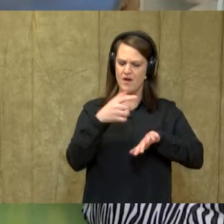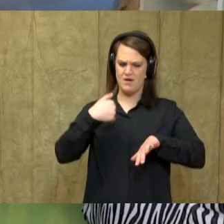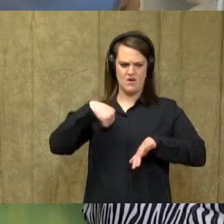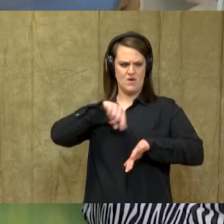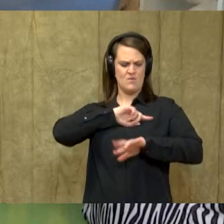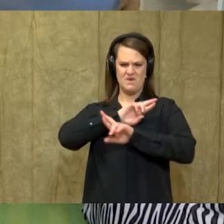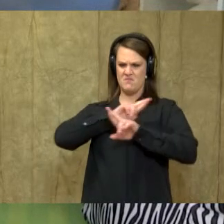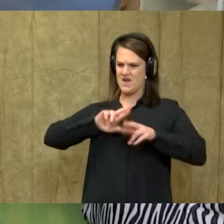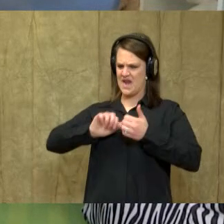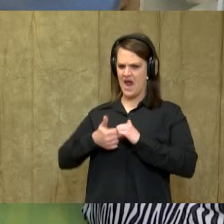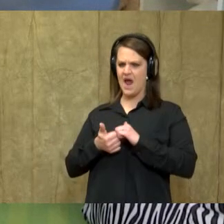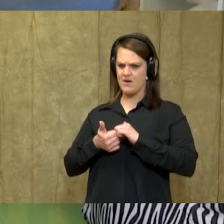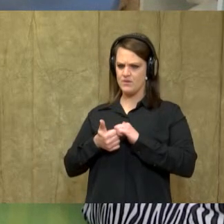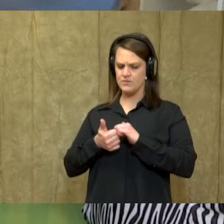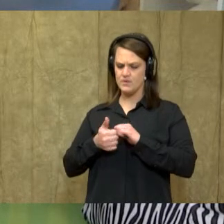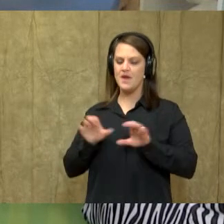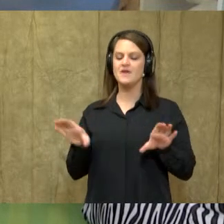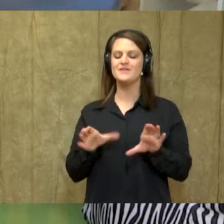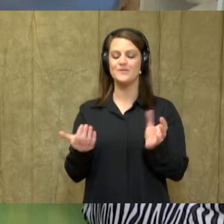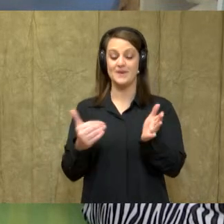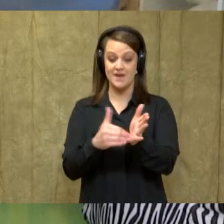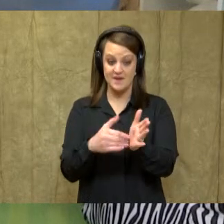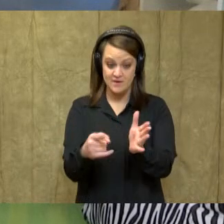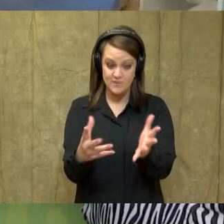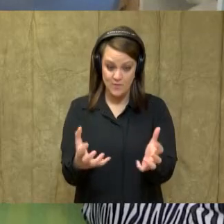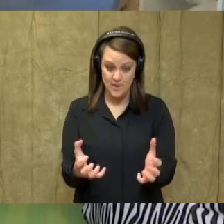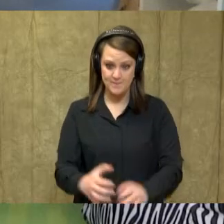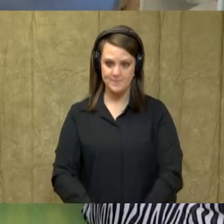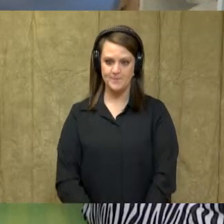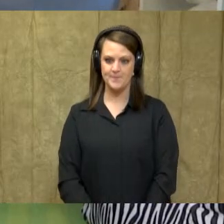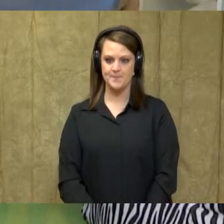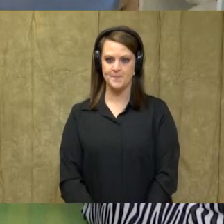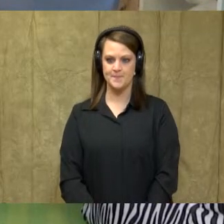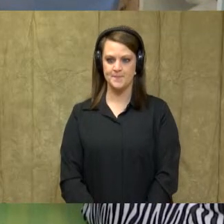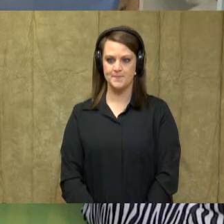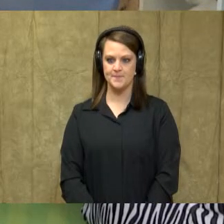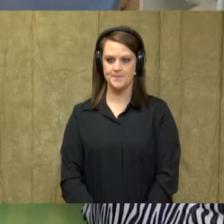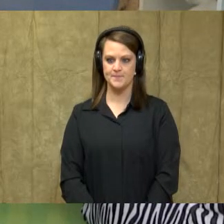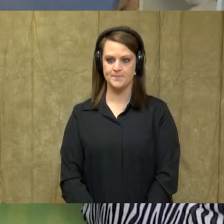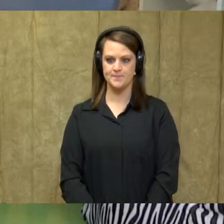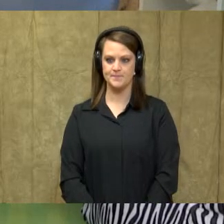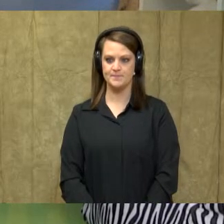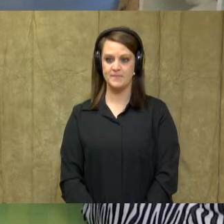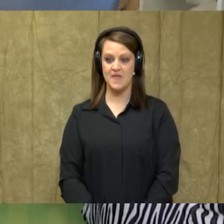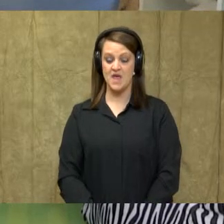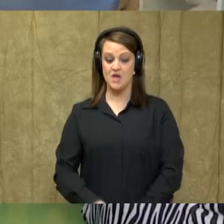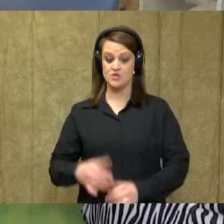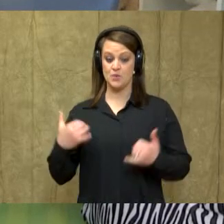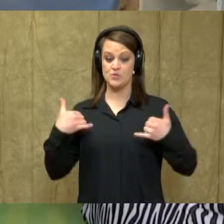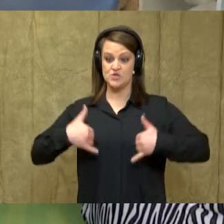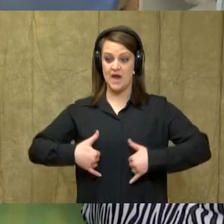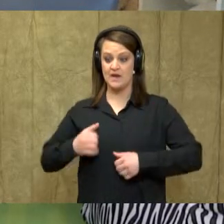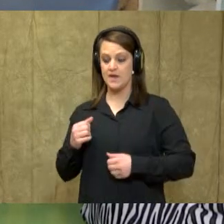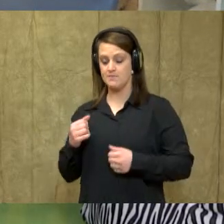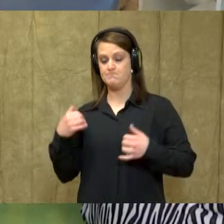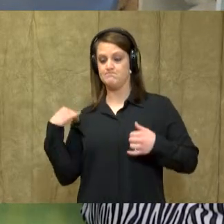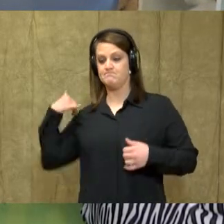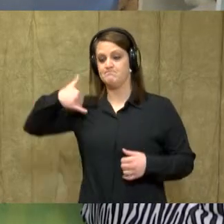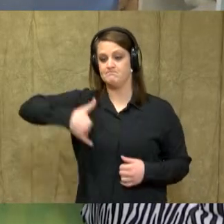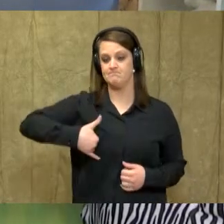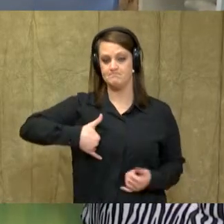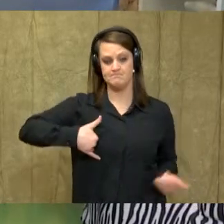Can we do it again? Sure. Do y'all want to do it again? I do. All right, let's go. Ready? I put on